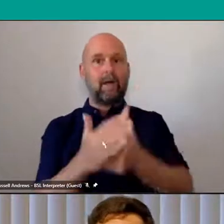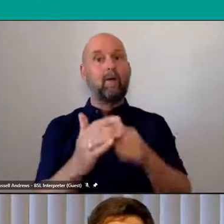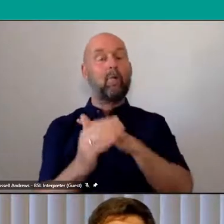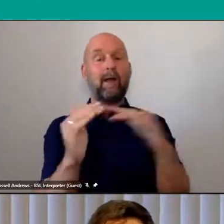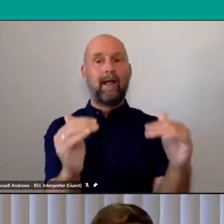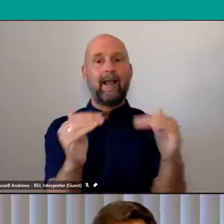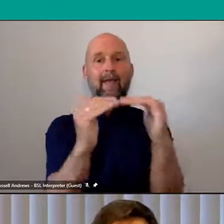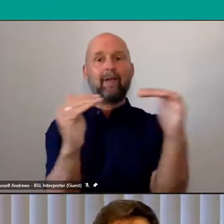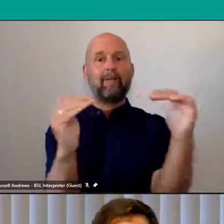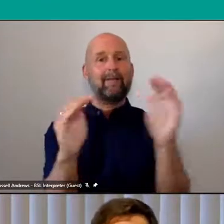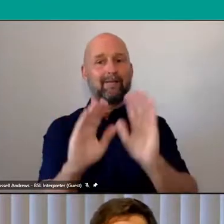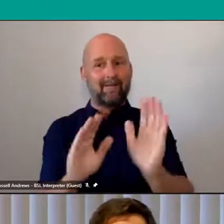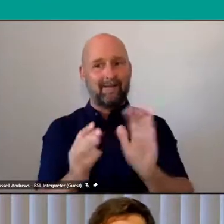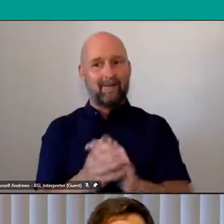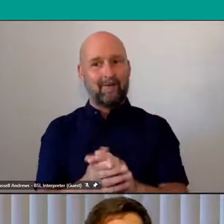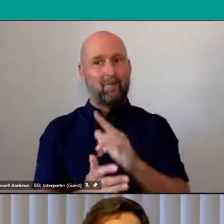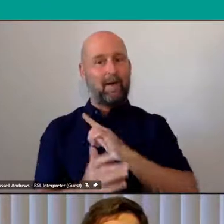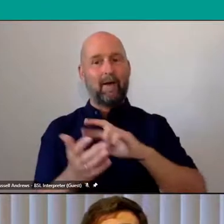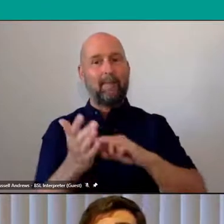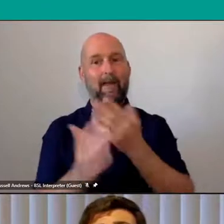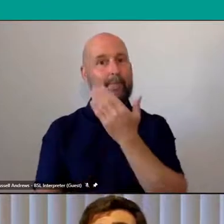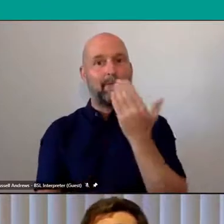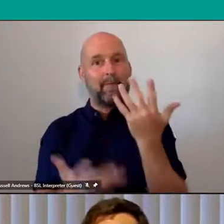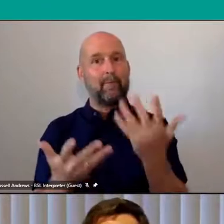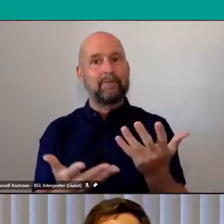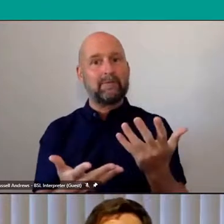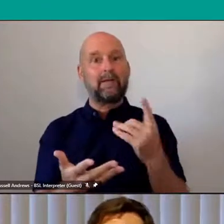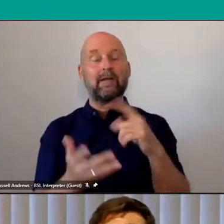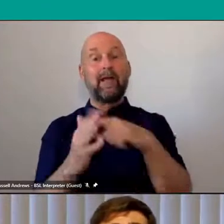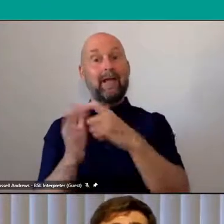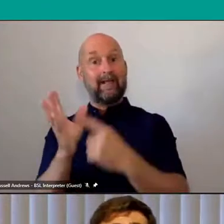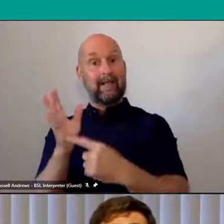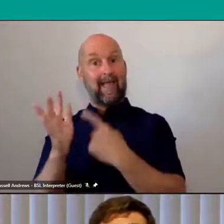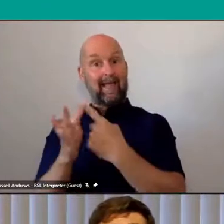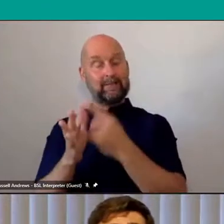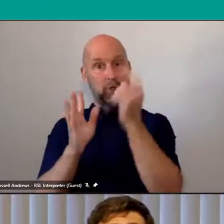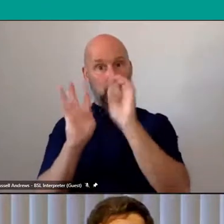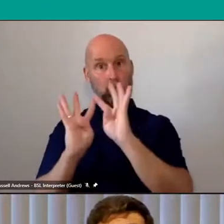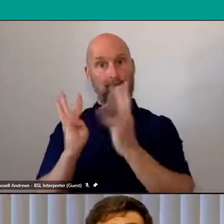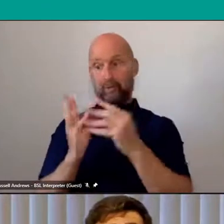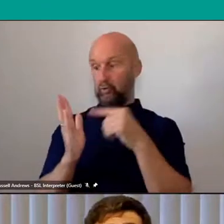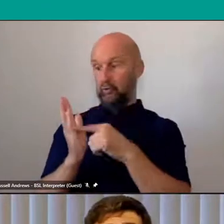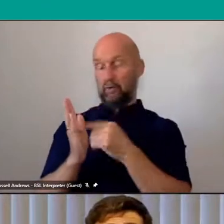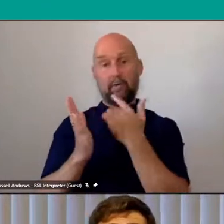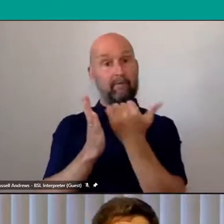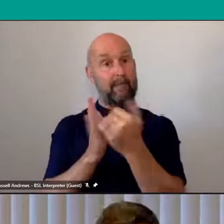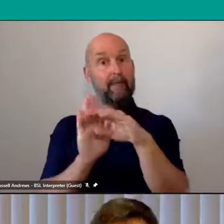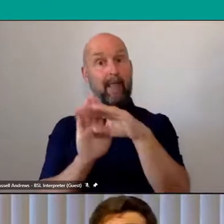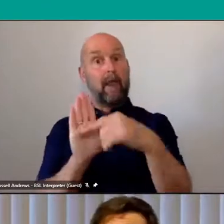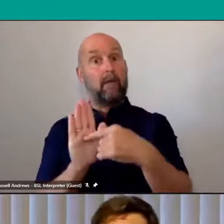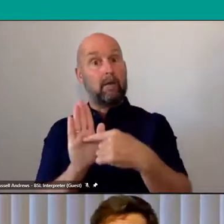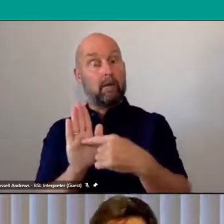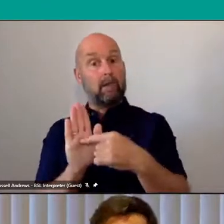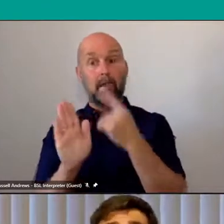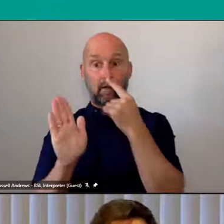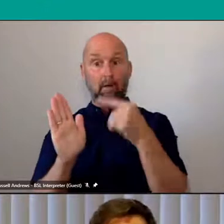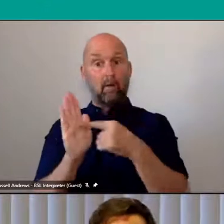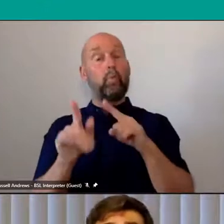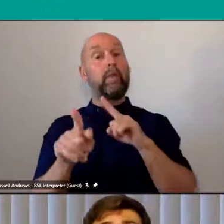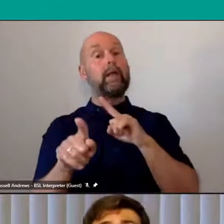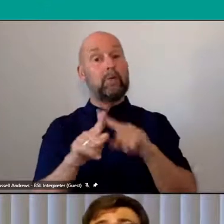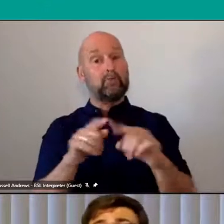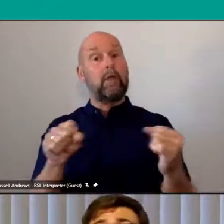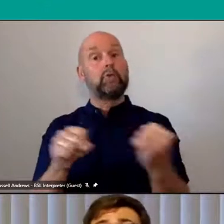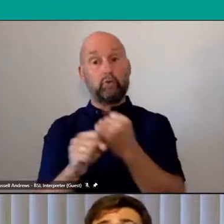have a credible plan at the moment. And Kate and her commissioners have got closest to giving us one. And we will do as much of it with it as we